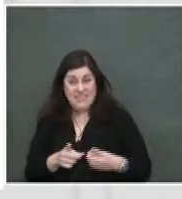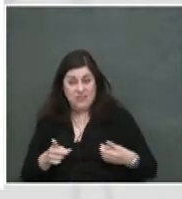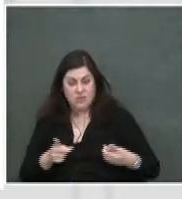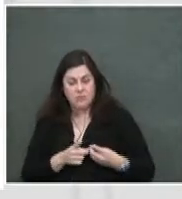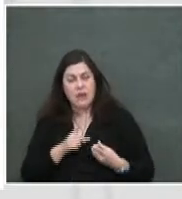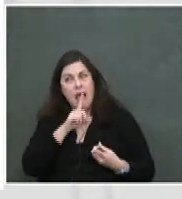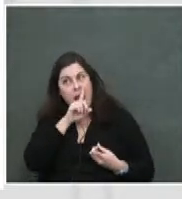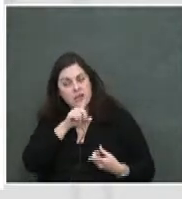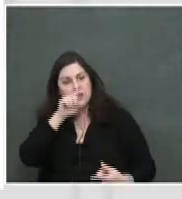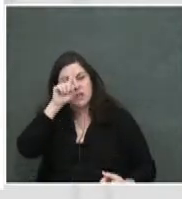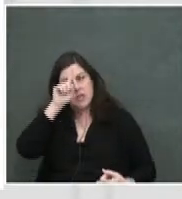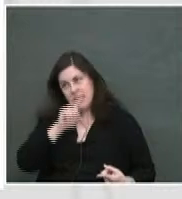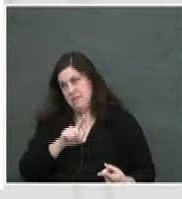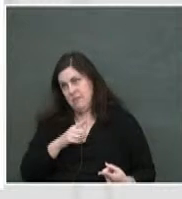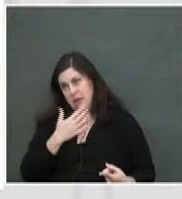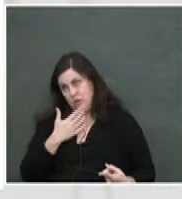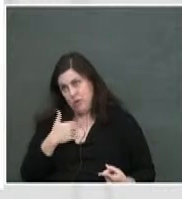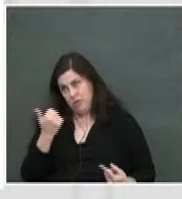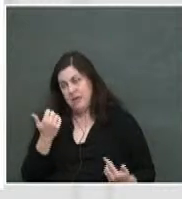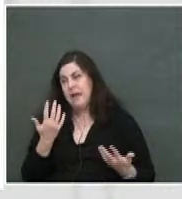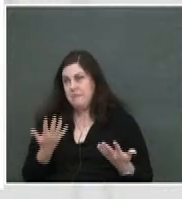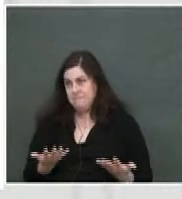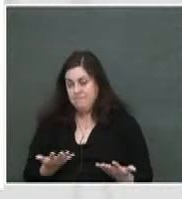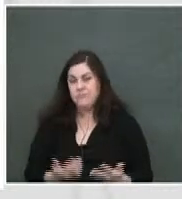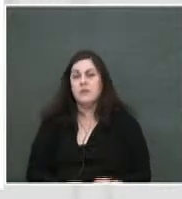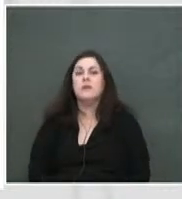Yeah. We can give you, go ahead, Maria.